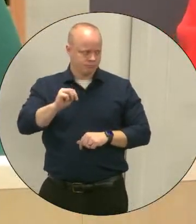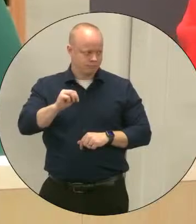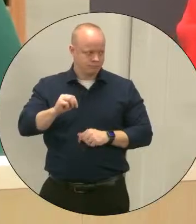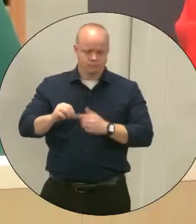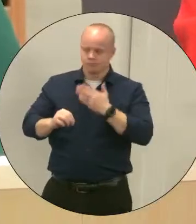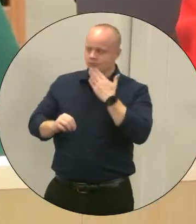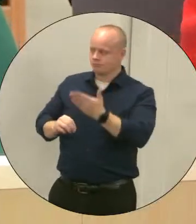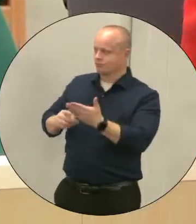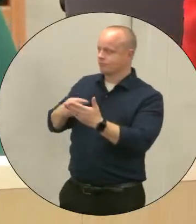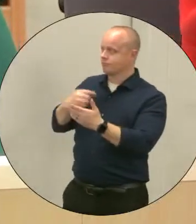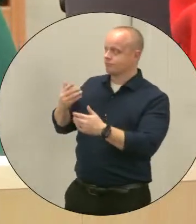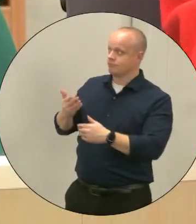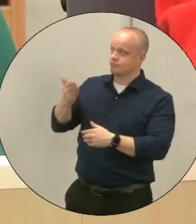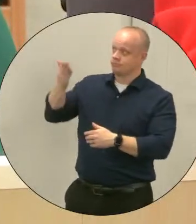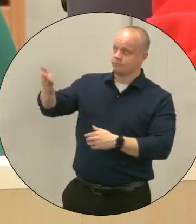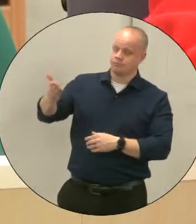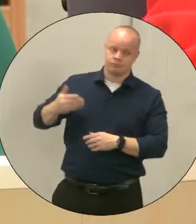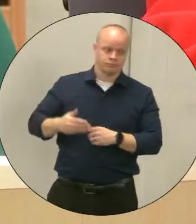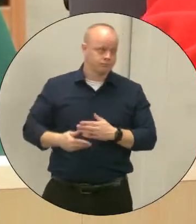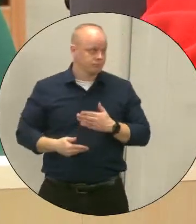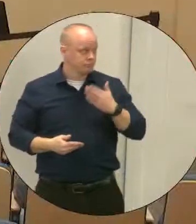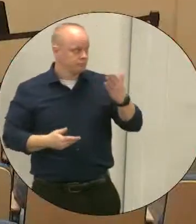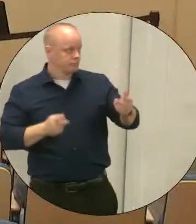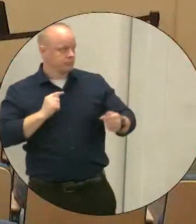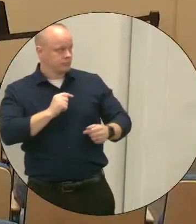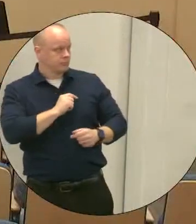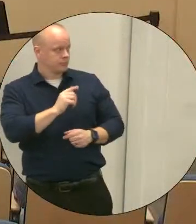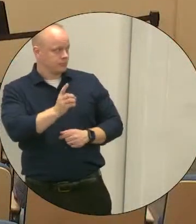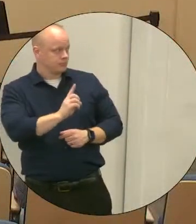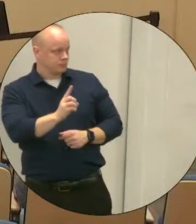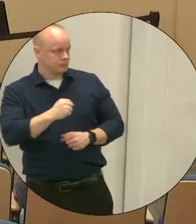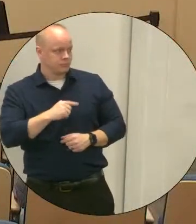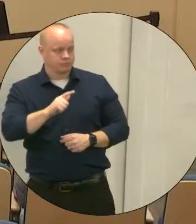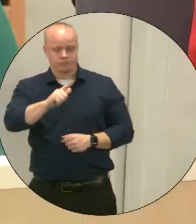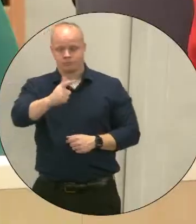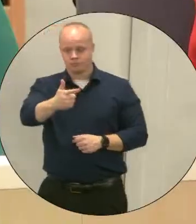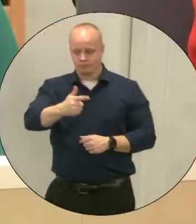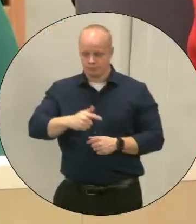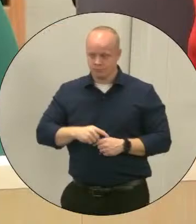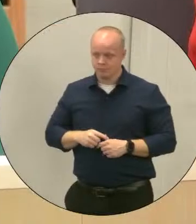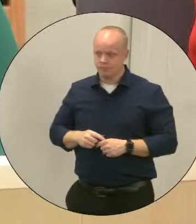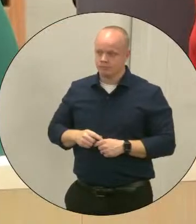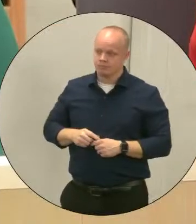Thank you. I have a first, Trustee Dominguez. I second the motion.